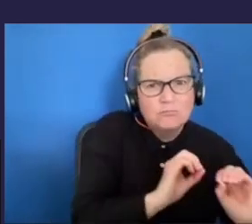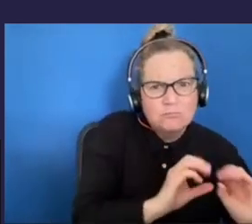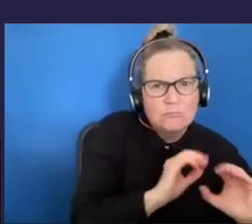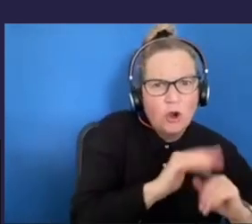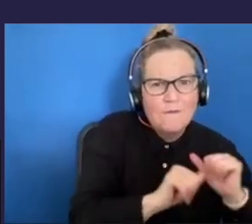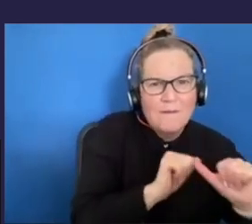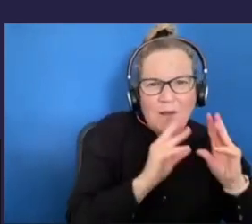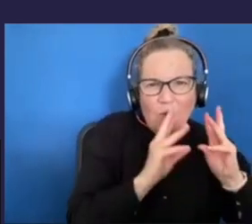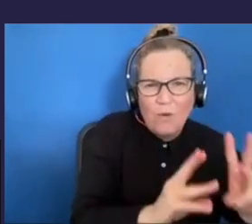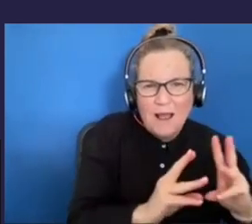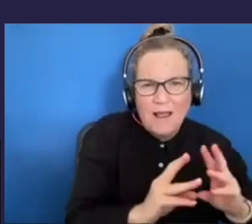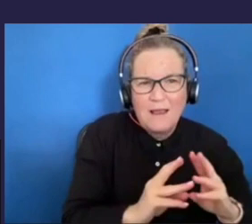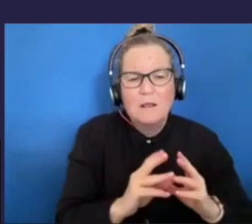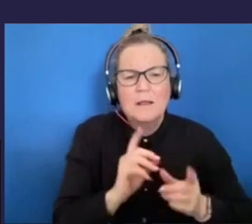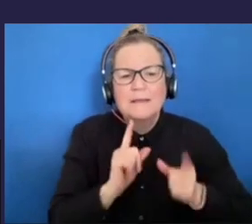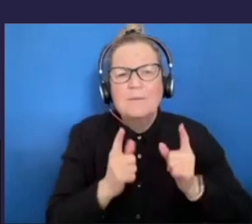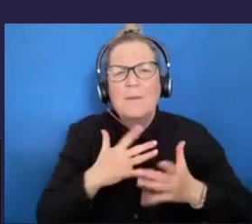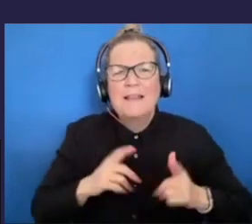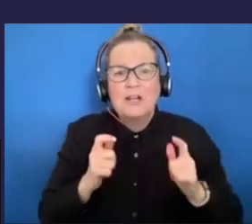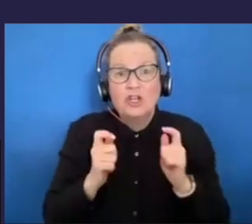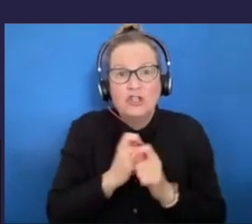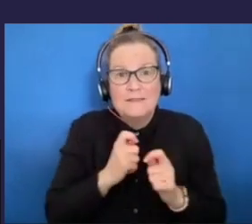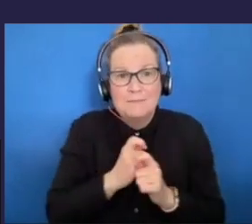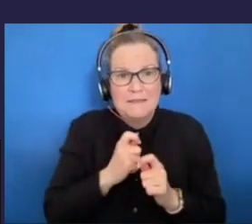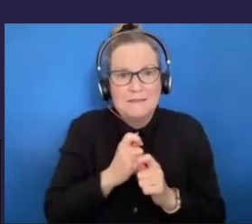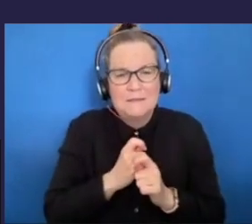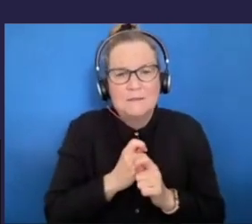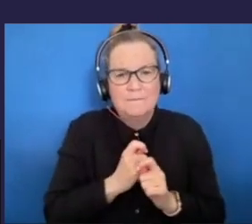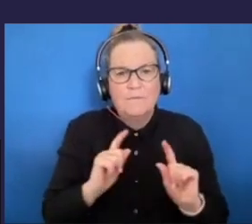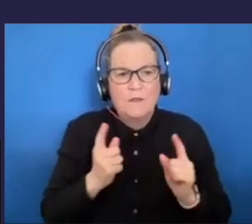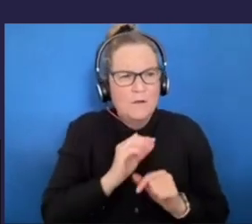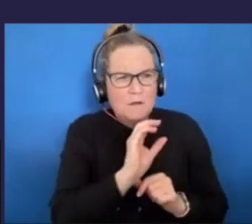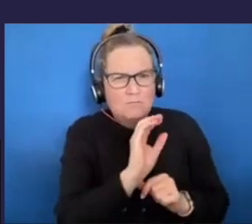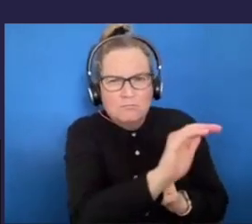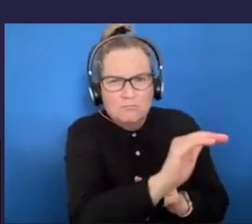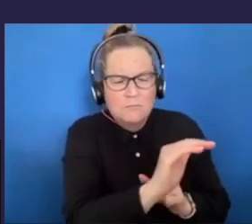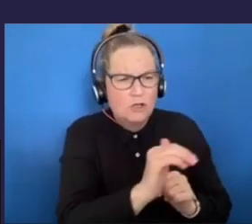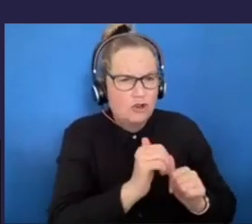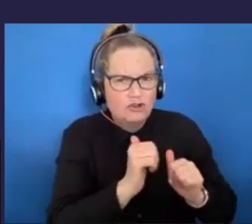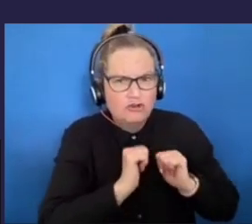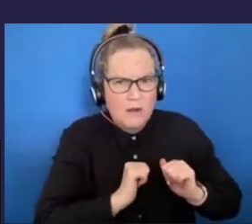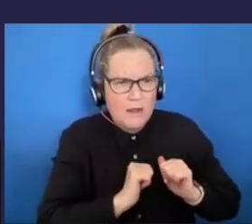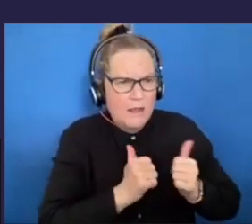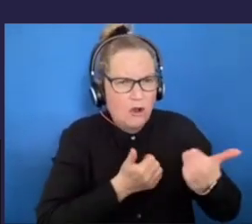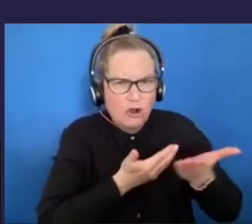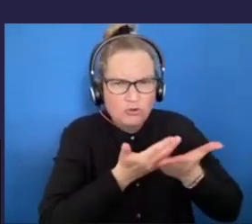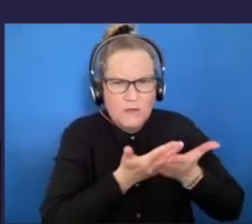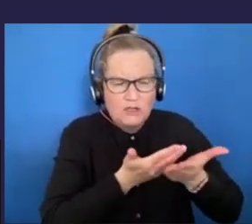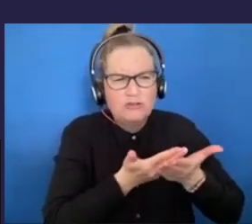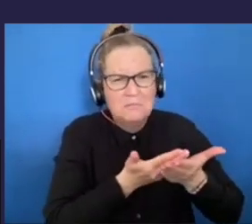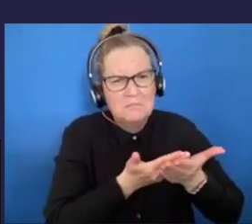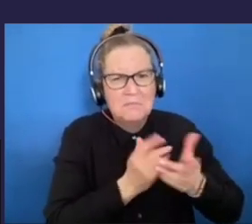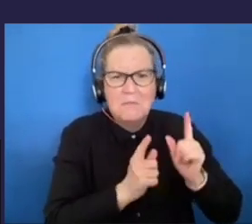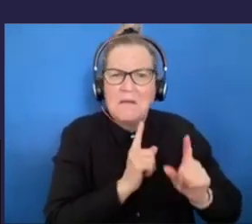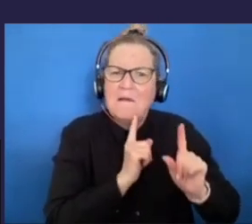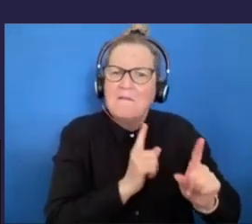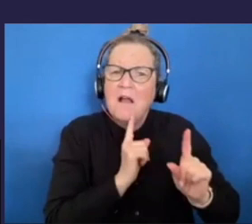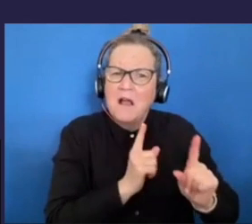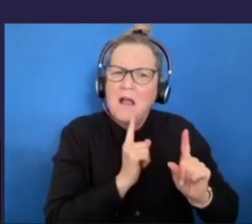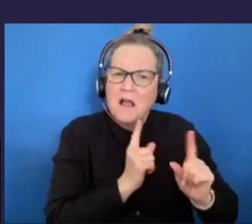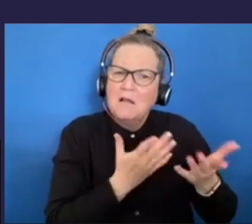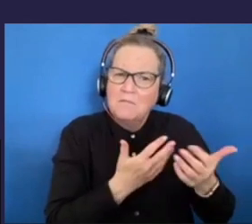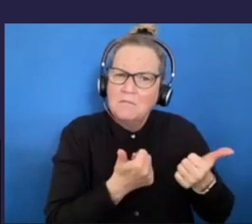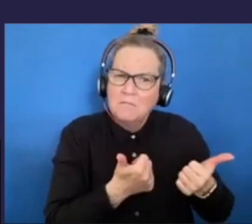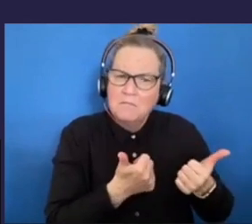When any adjustments are needed, we first go to the trainer and provide our consultation. Sometimes this advice may also be needed with another